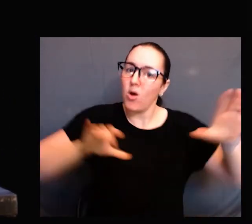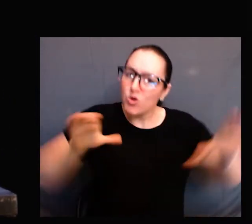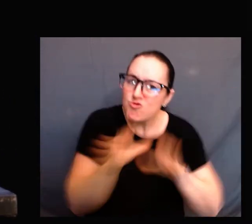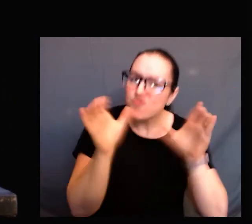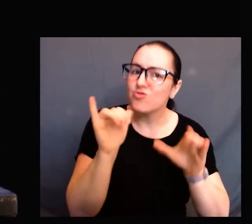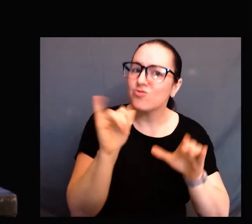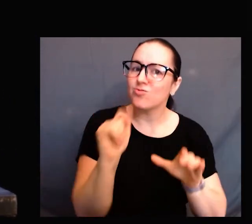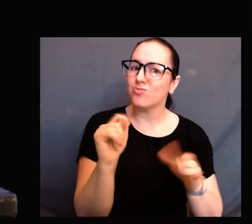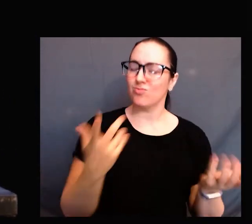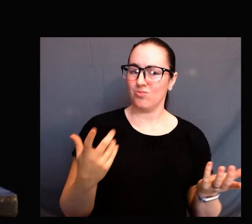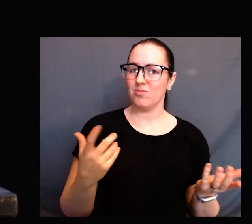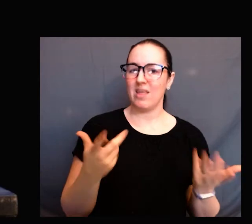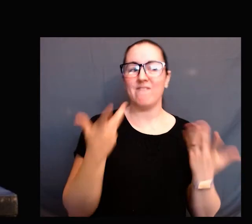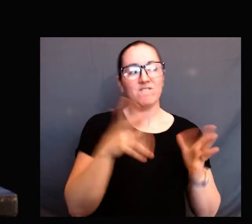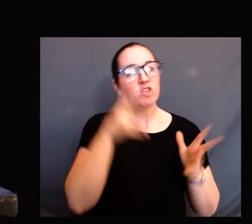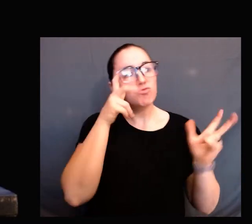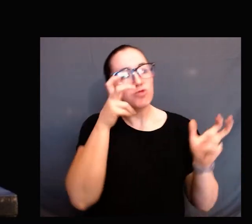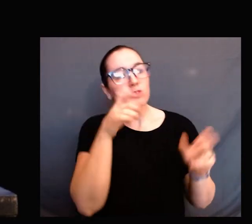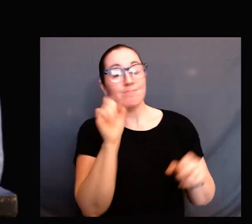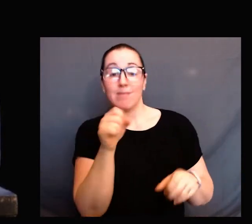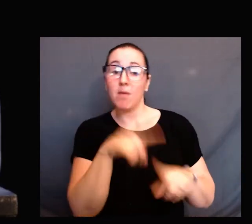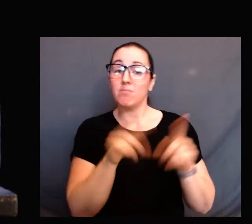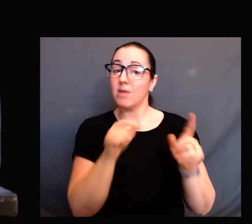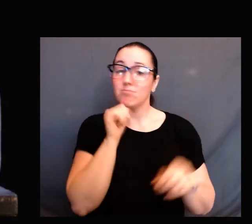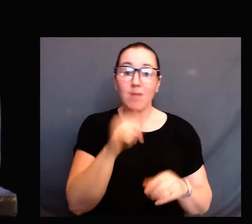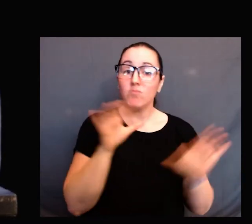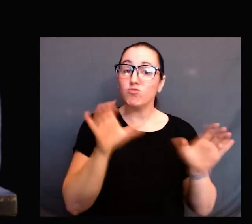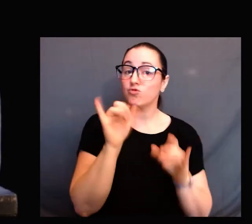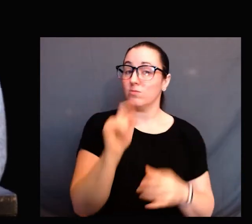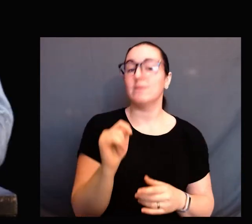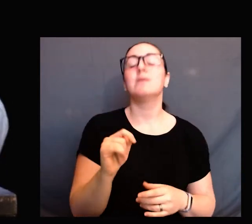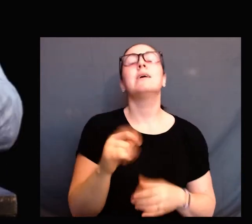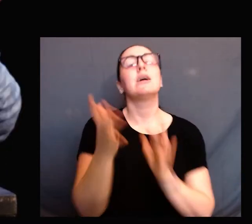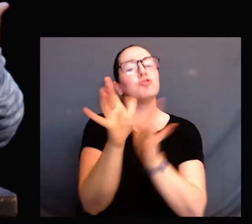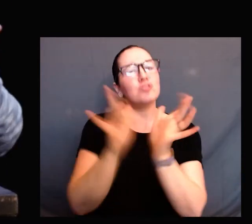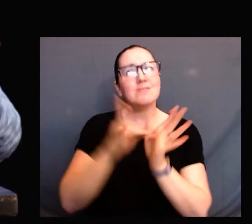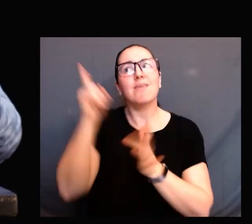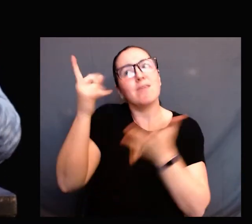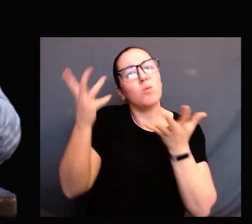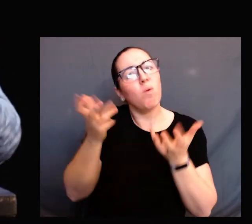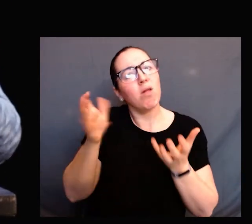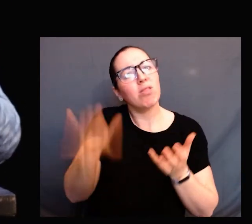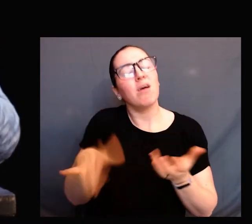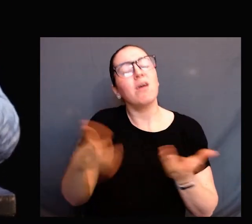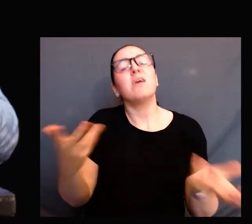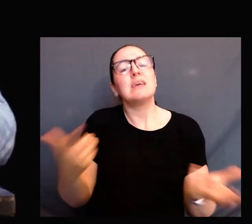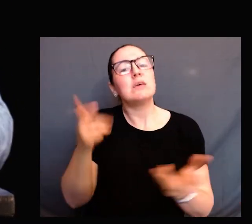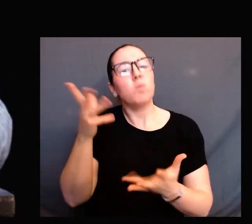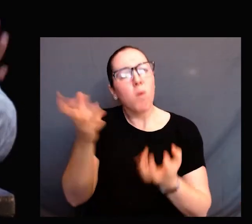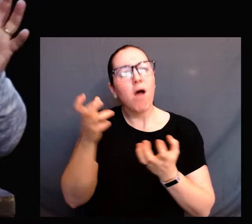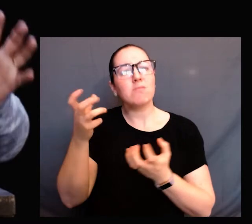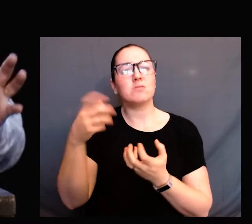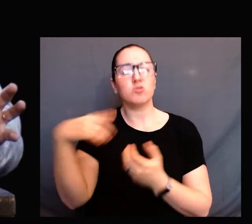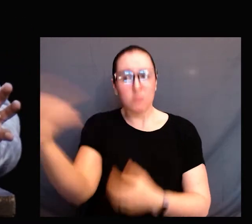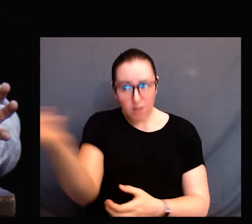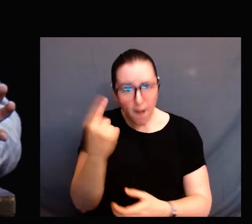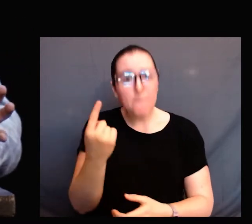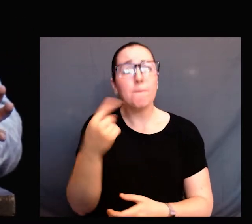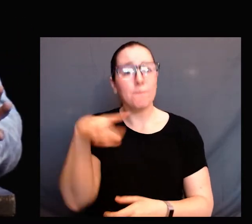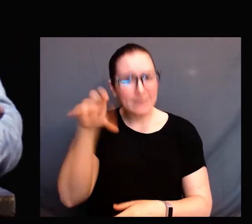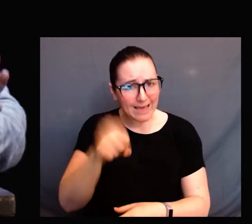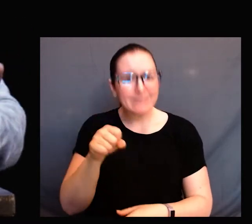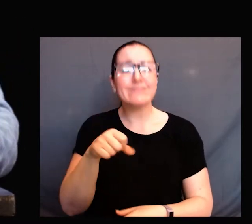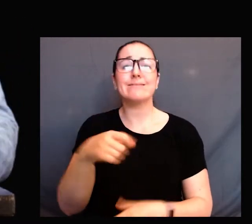things into practice that they had heard. And that's what Jesus wants for us. He says, look, I want you to